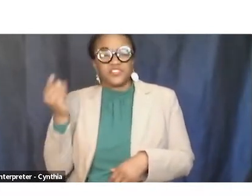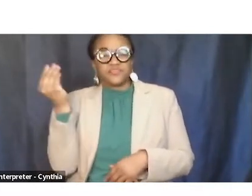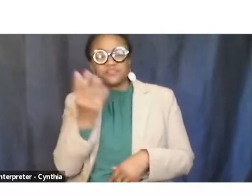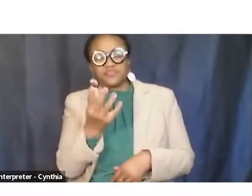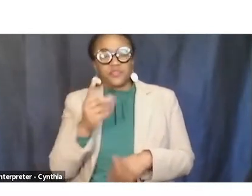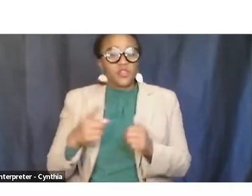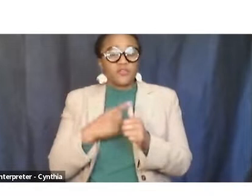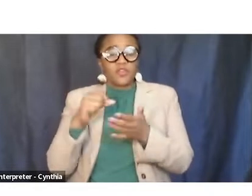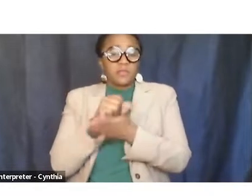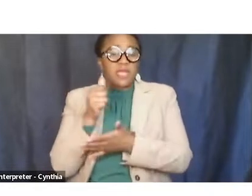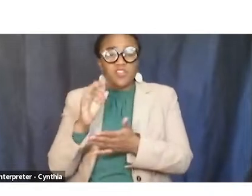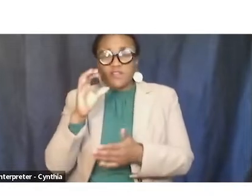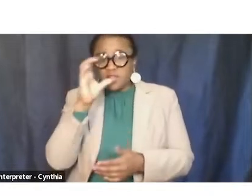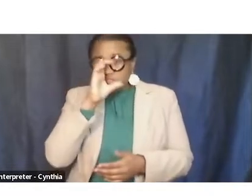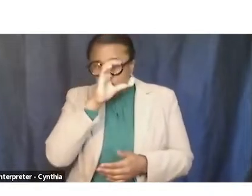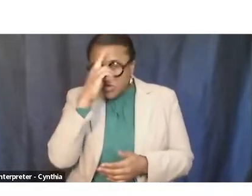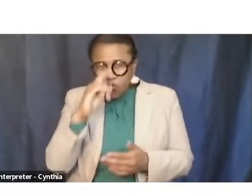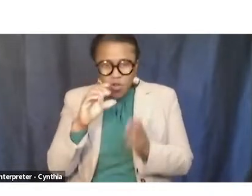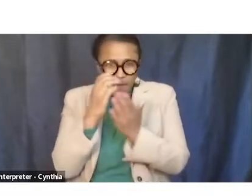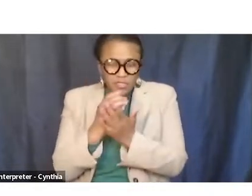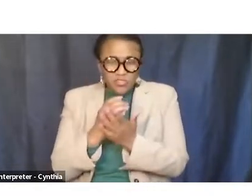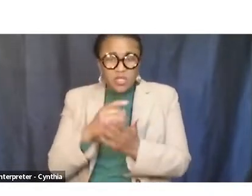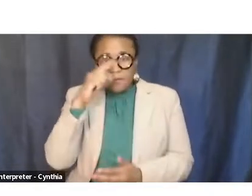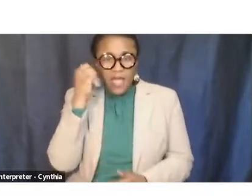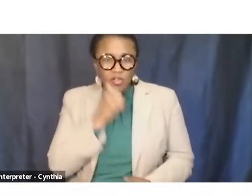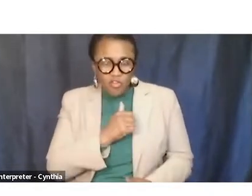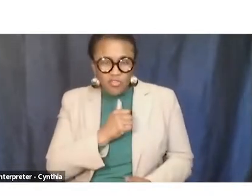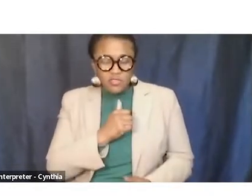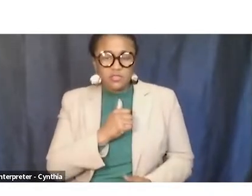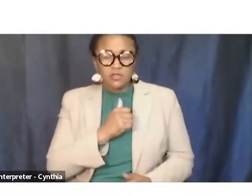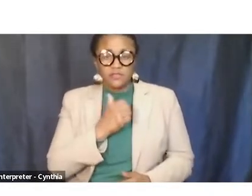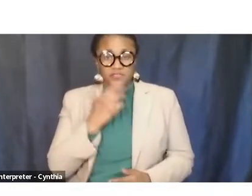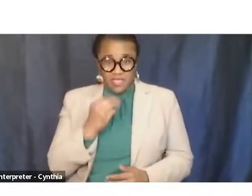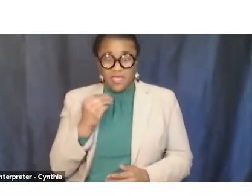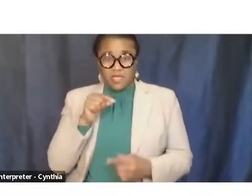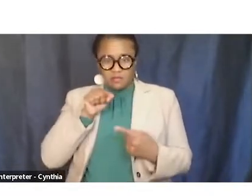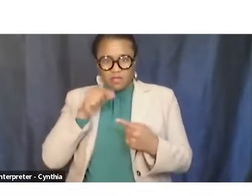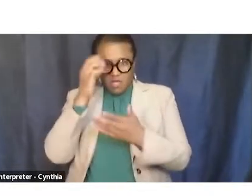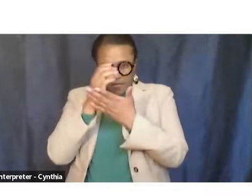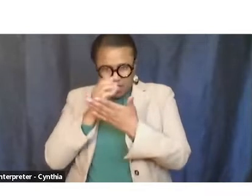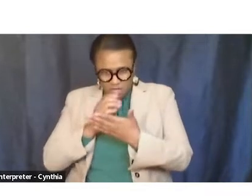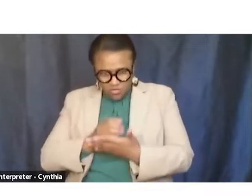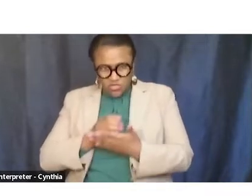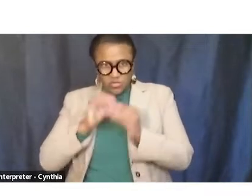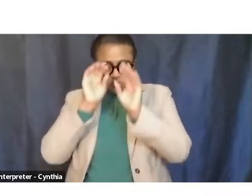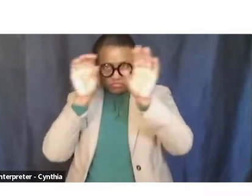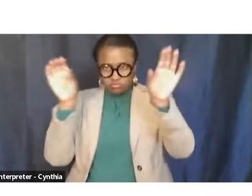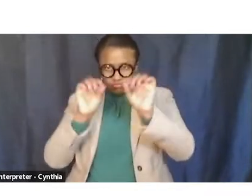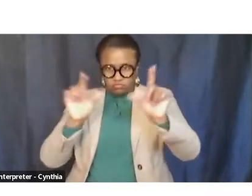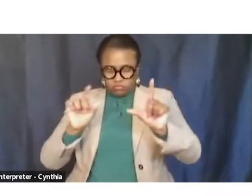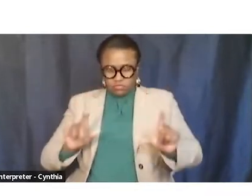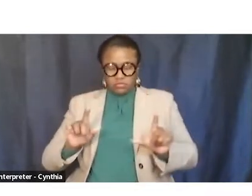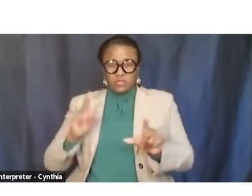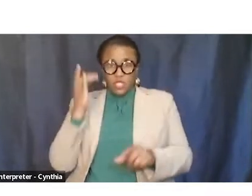the first page of image search results on the keywords Black girls, and the images look